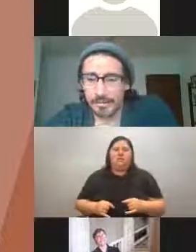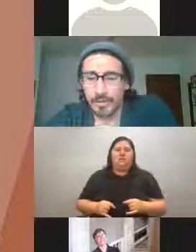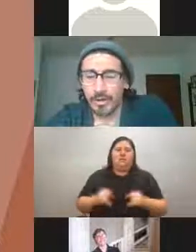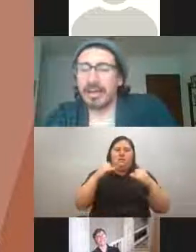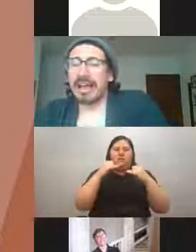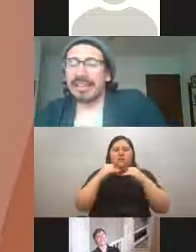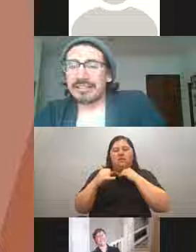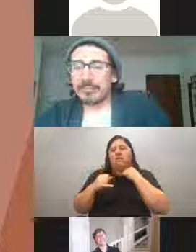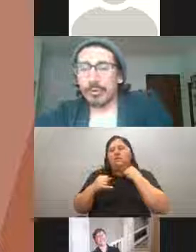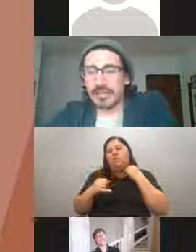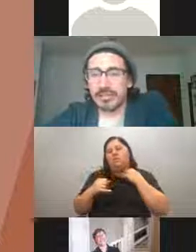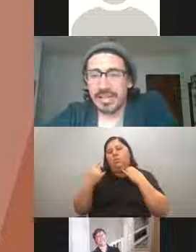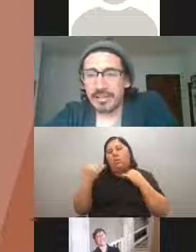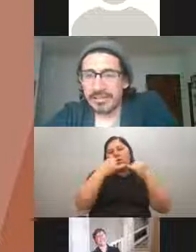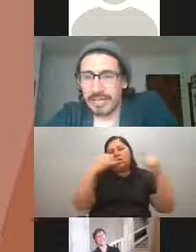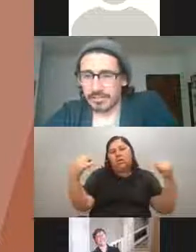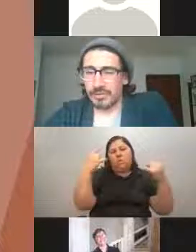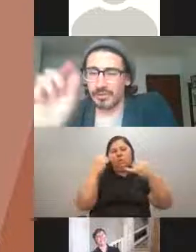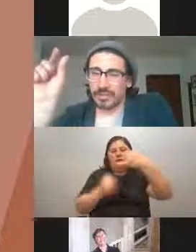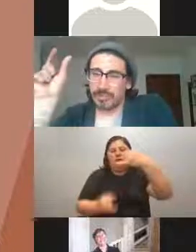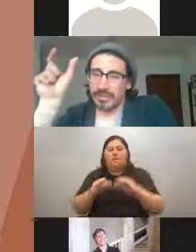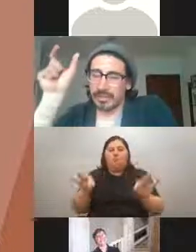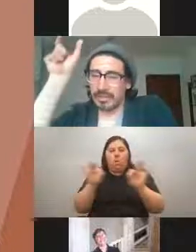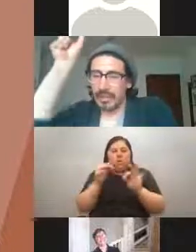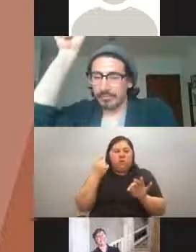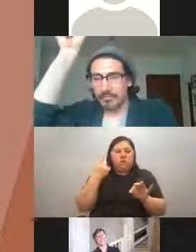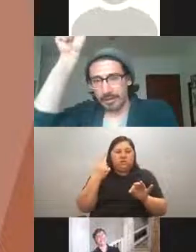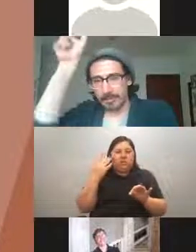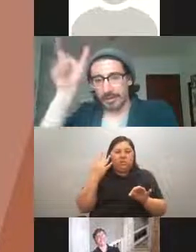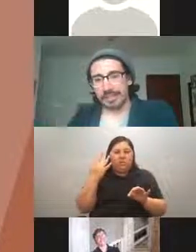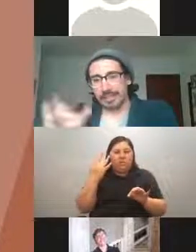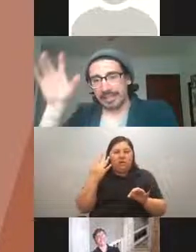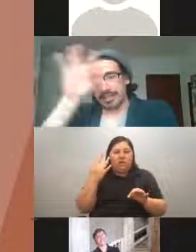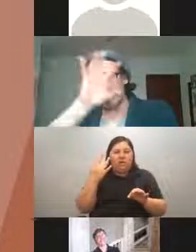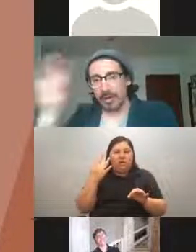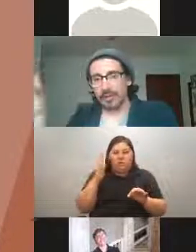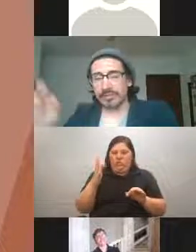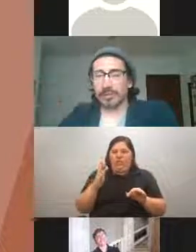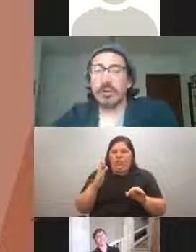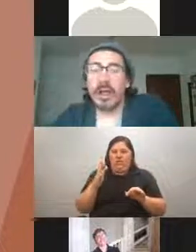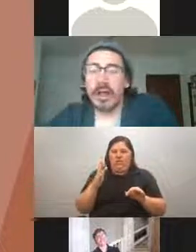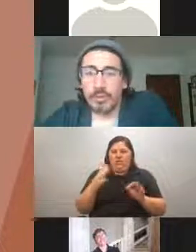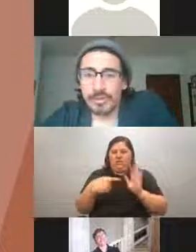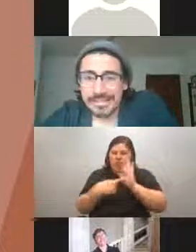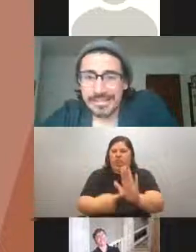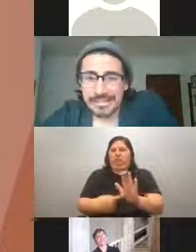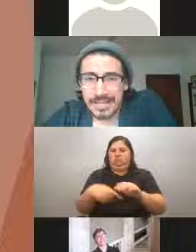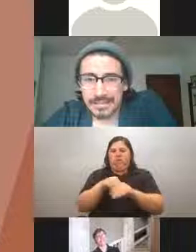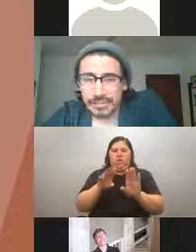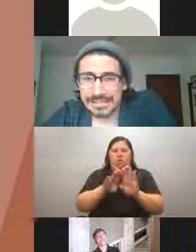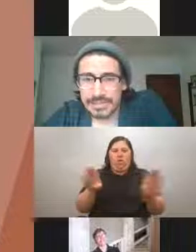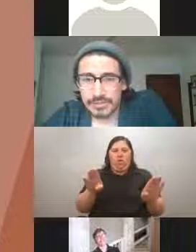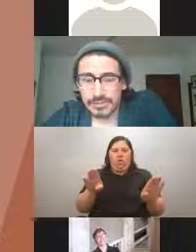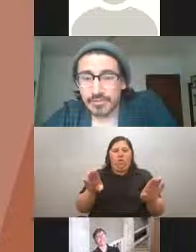center of the wall. I think it's important to understand that because actually those are going to be very prominent in the wall. So although we see this